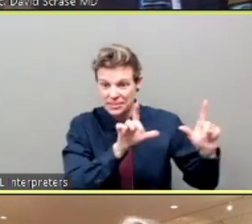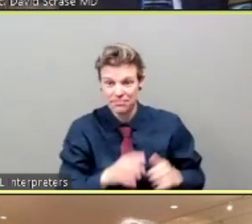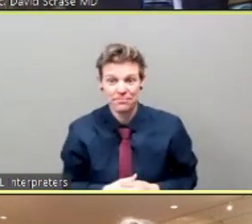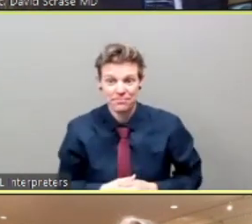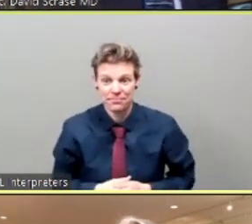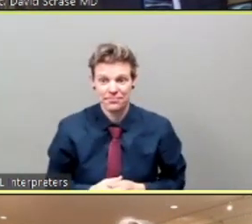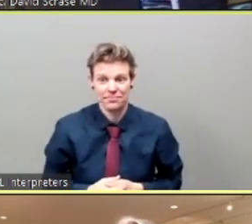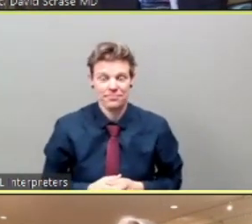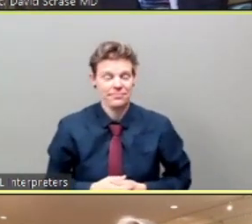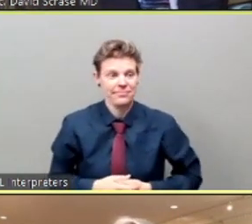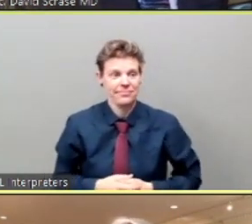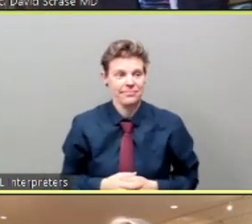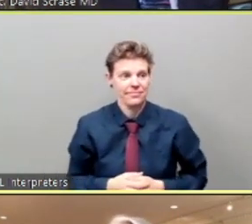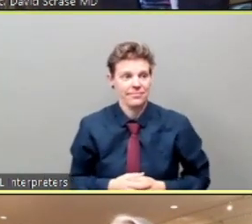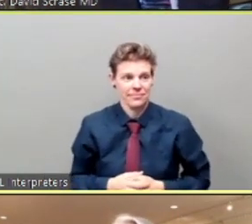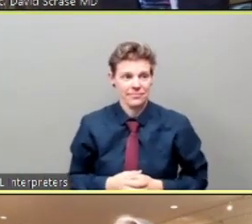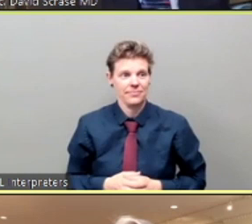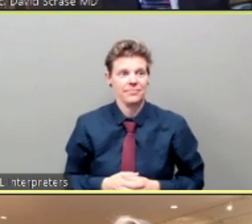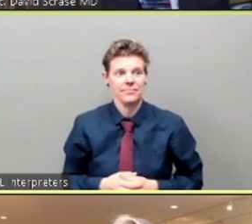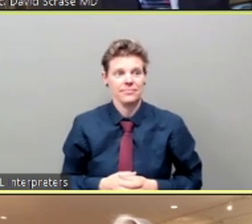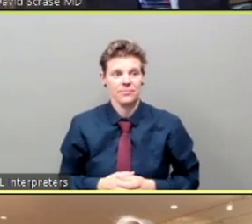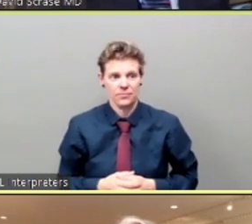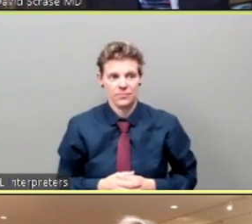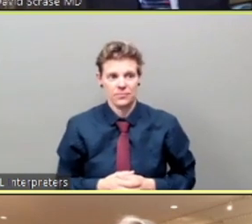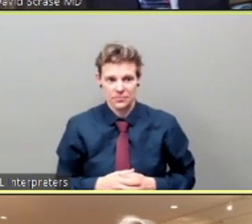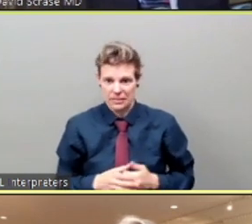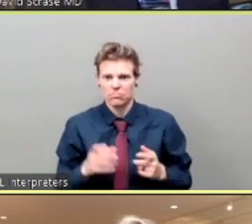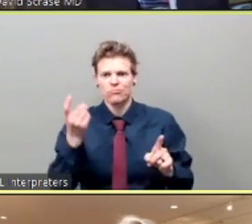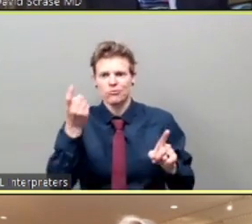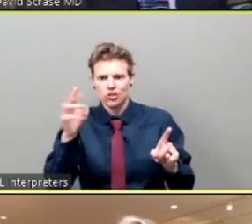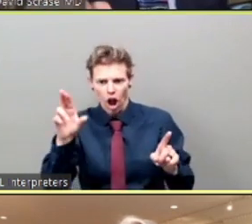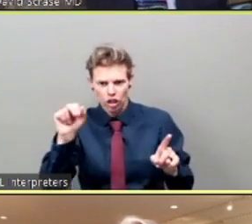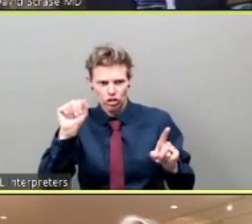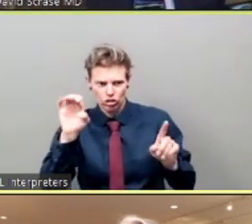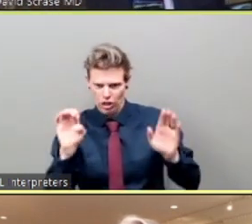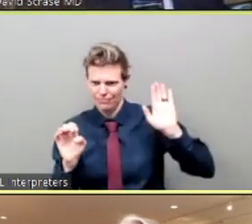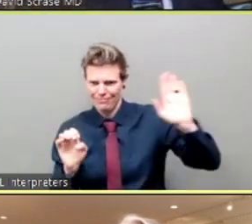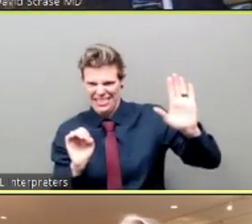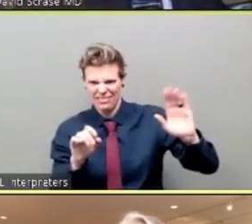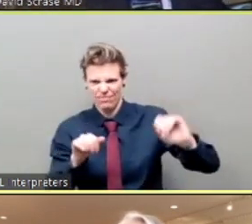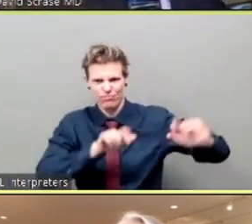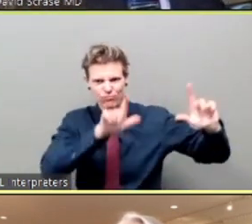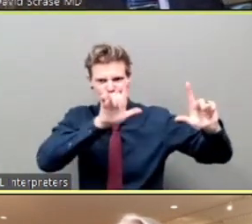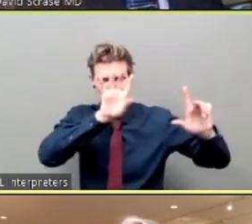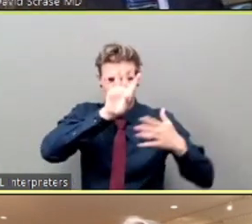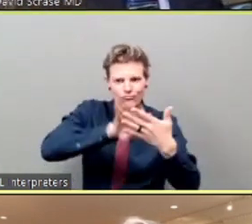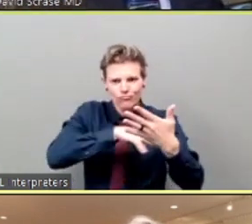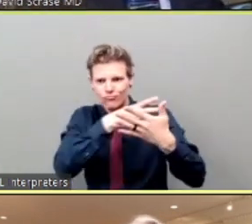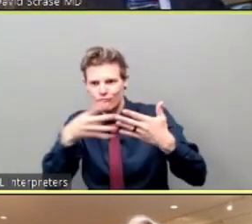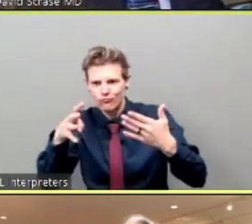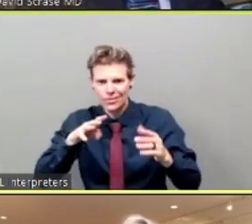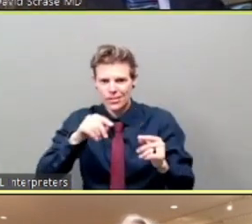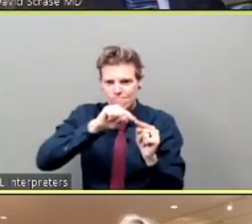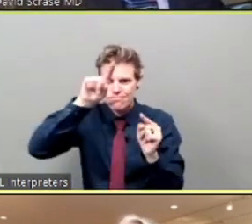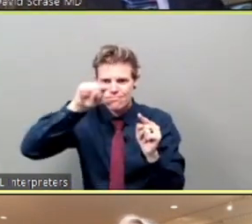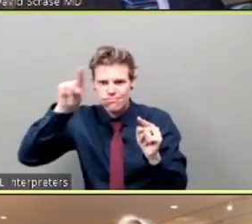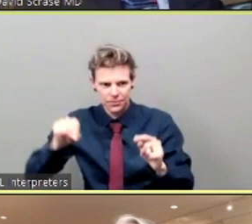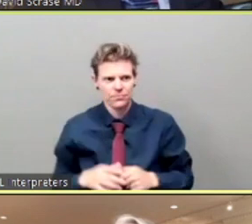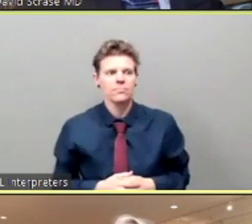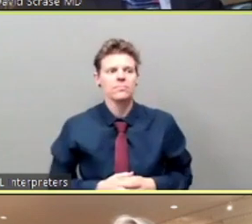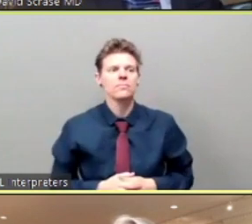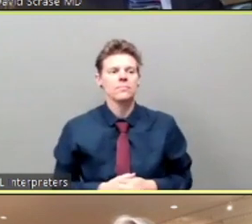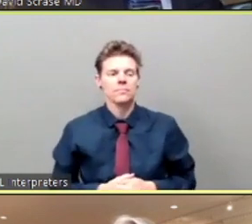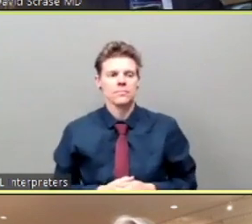And it's Dr. Grace's slide. And before you go, Dr. Grace, and I hand that over, I really want